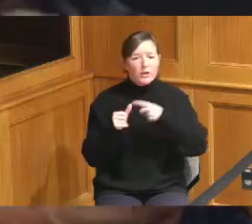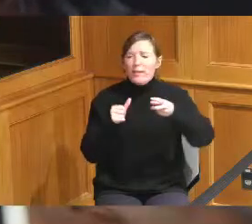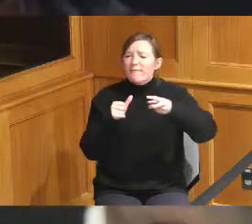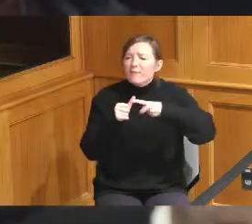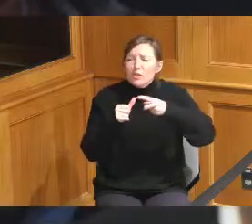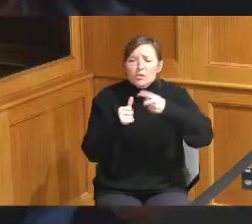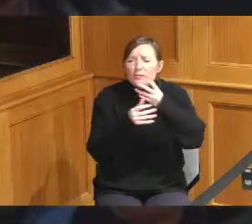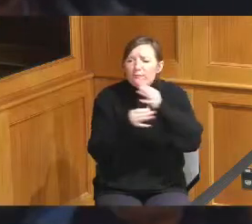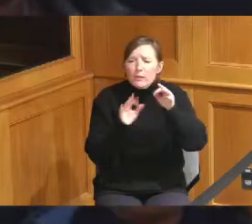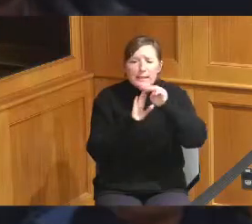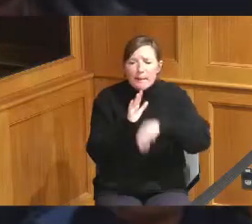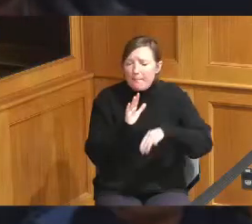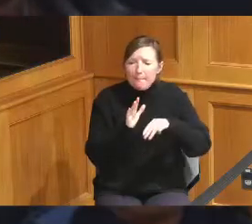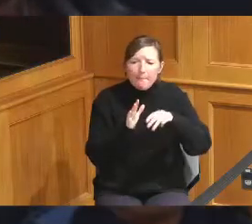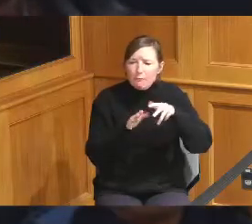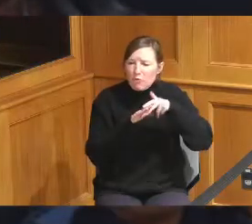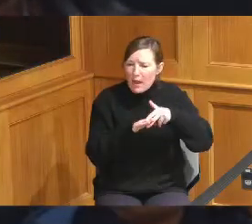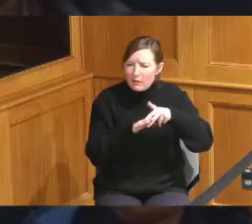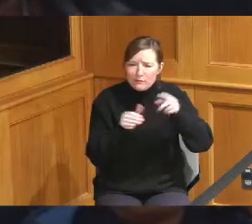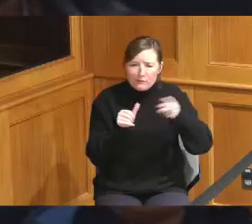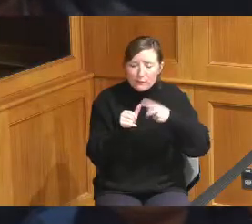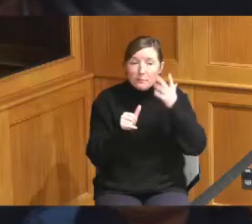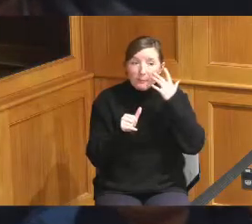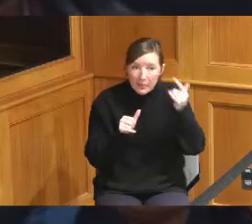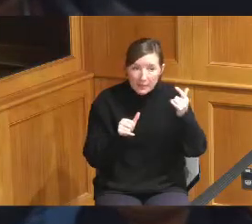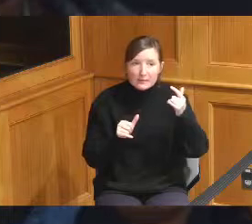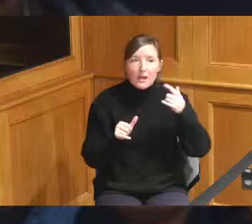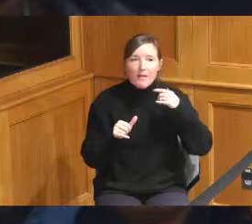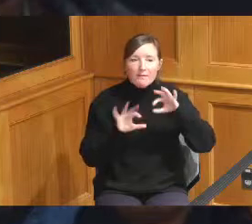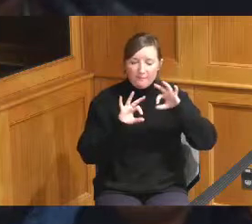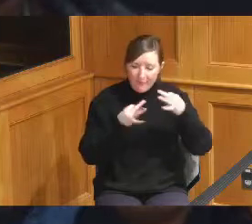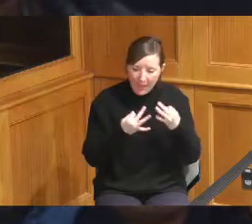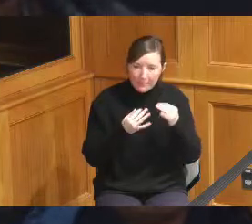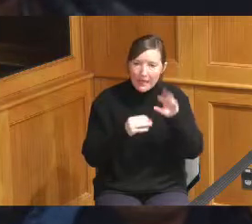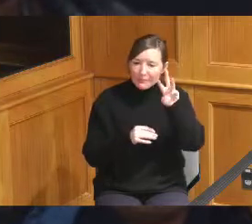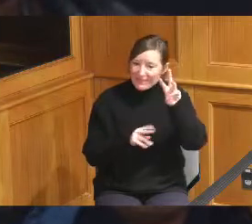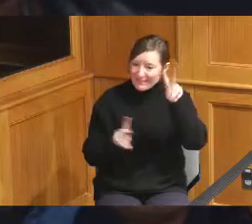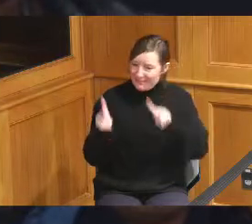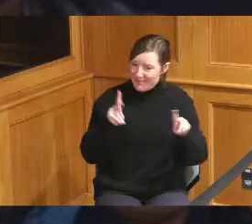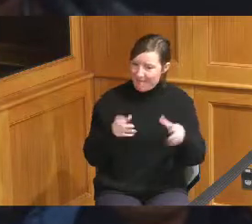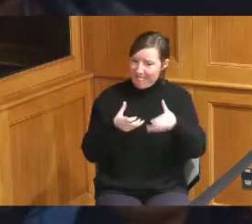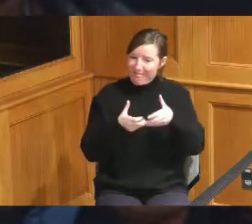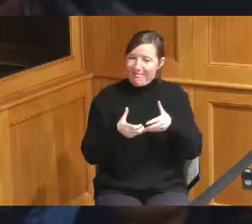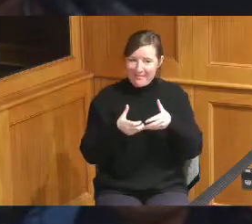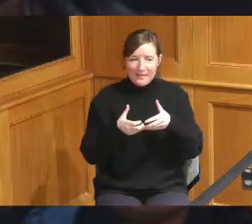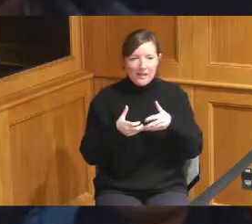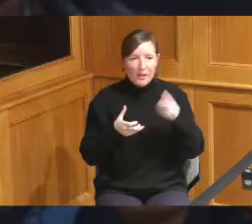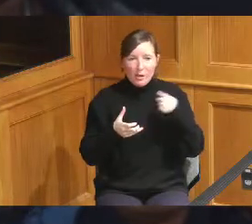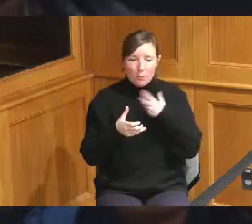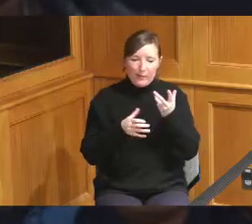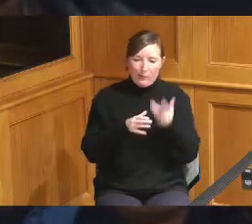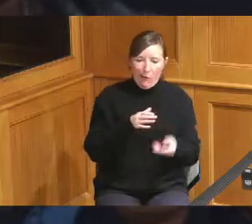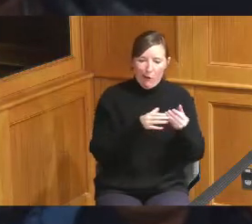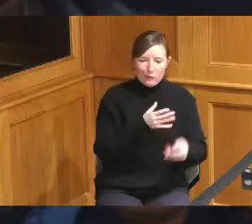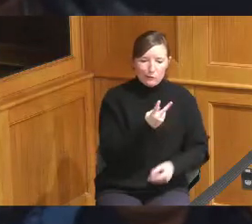we always did things as a family of 6. Well, we've lost 2.